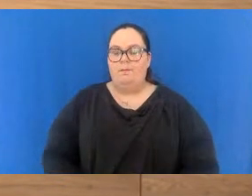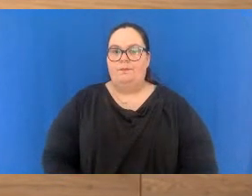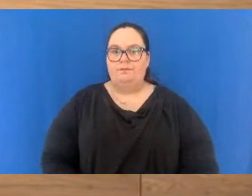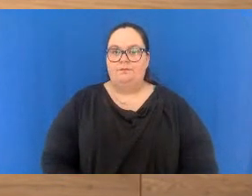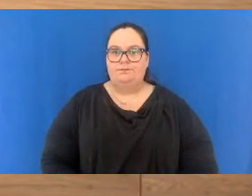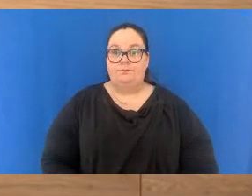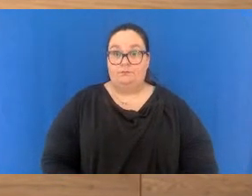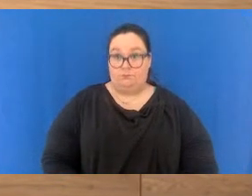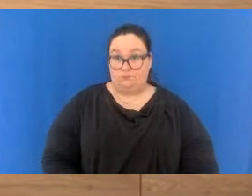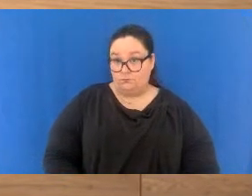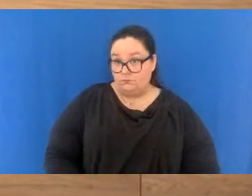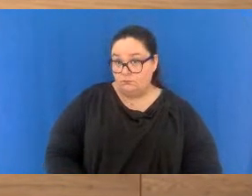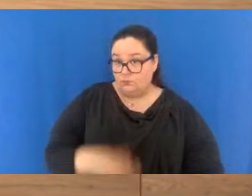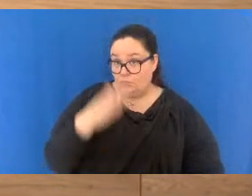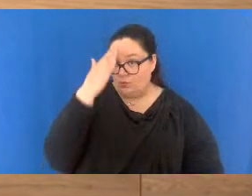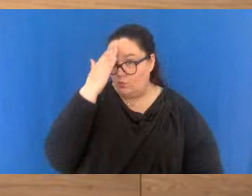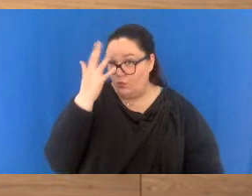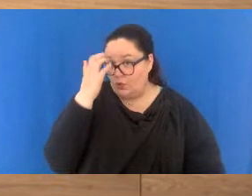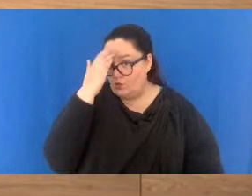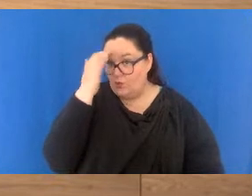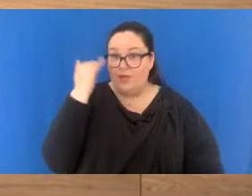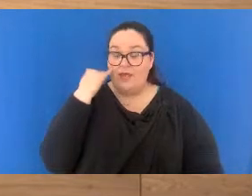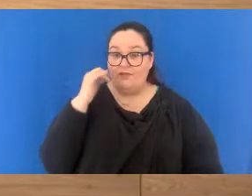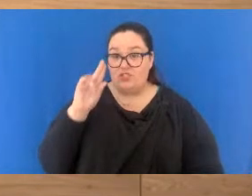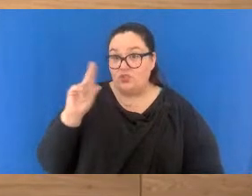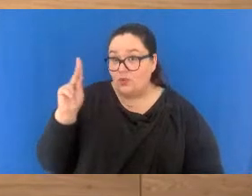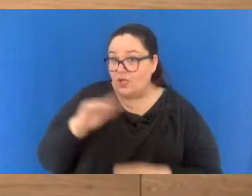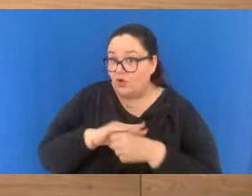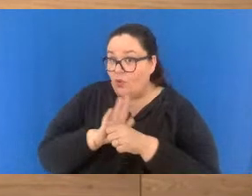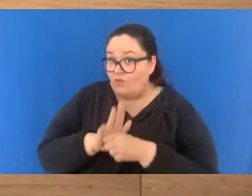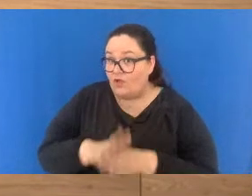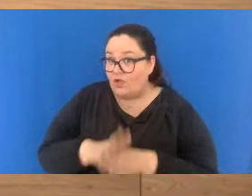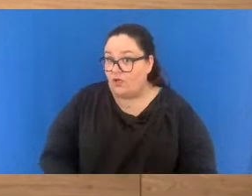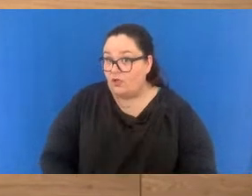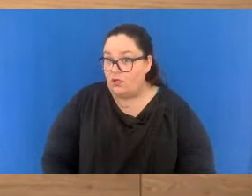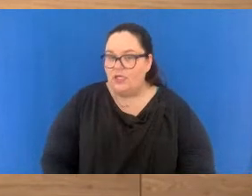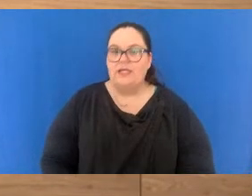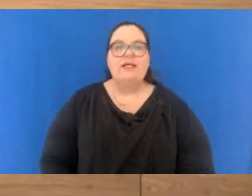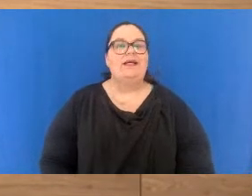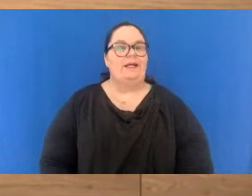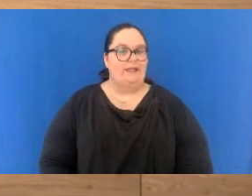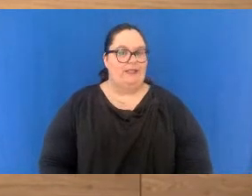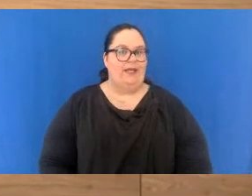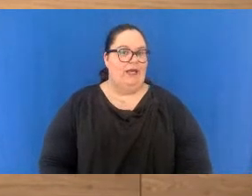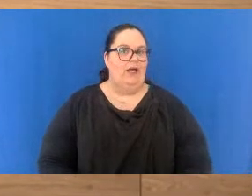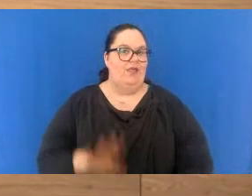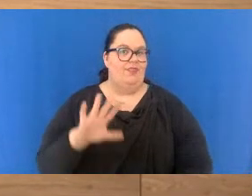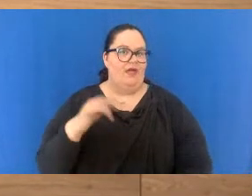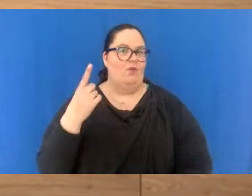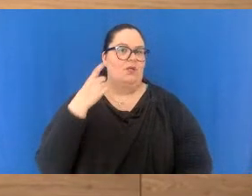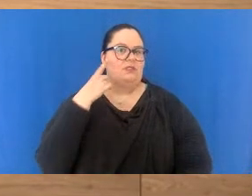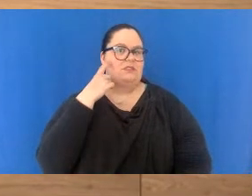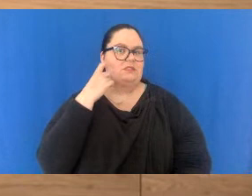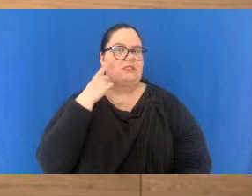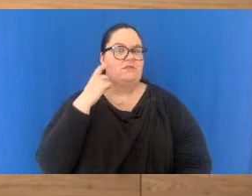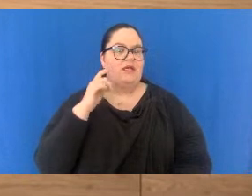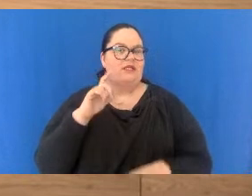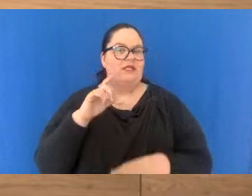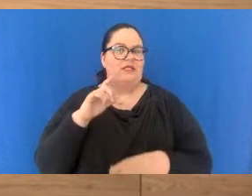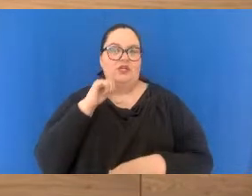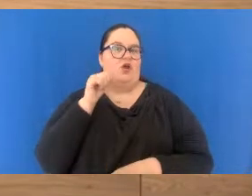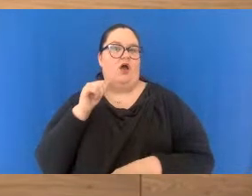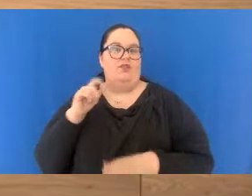Sorry, you wanted to know if it was a variant? Yeah, the suspected variant that's involved at the exposure with the St. John